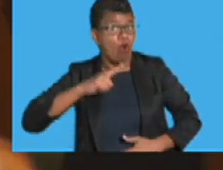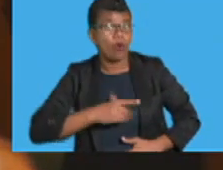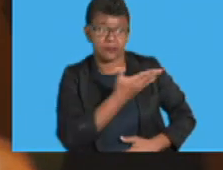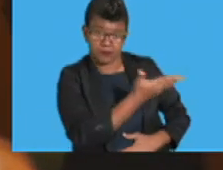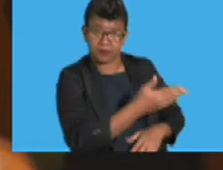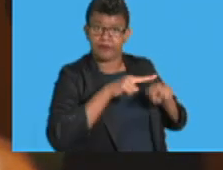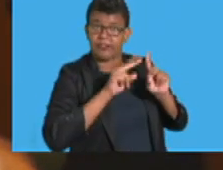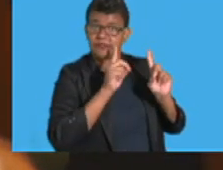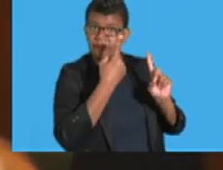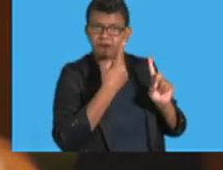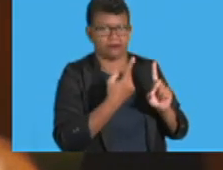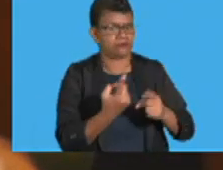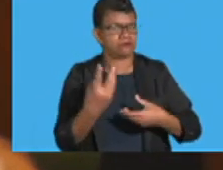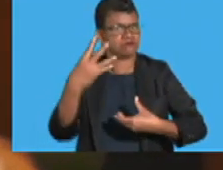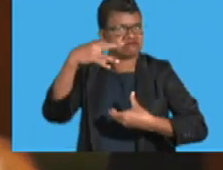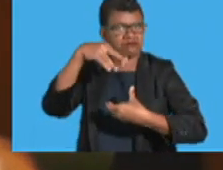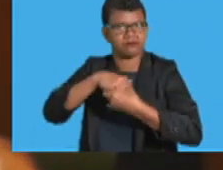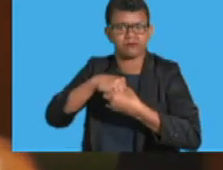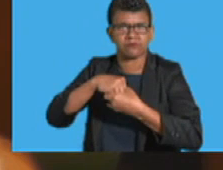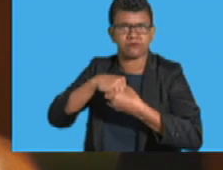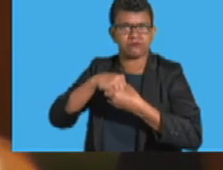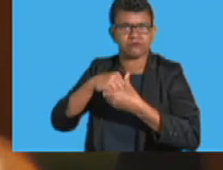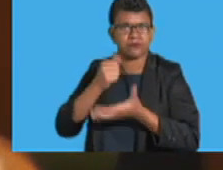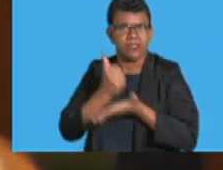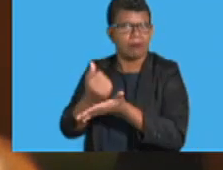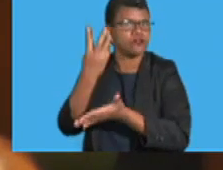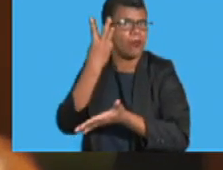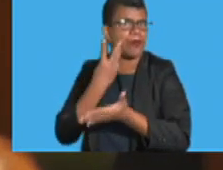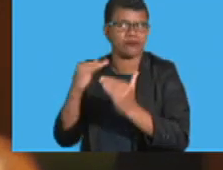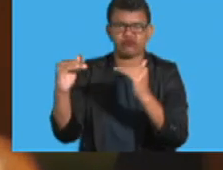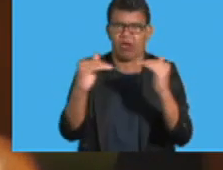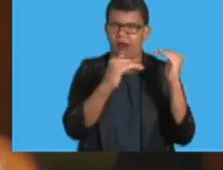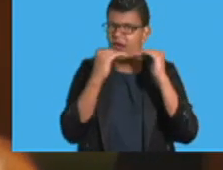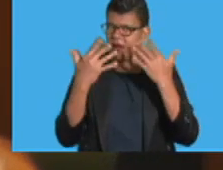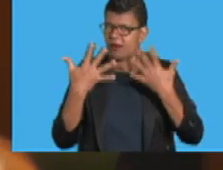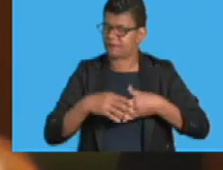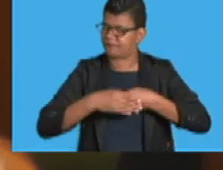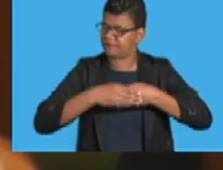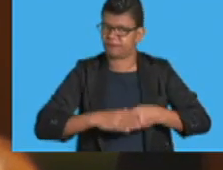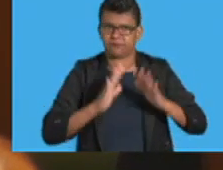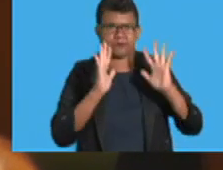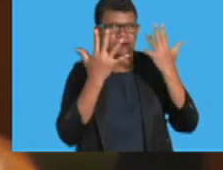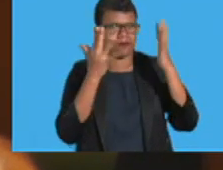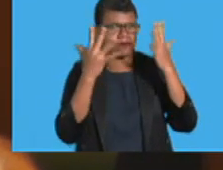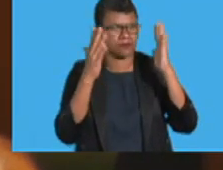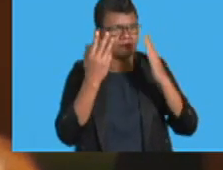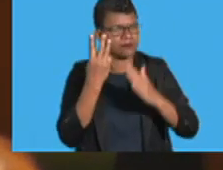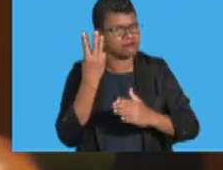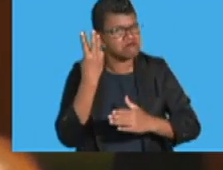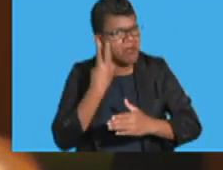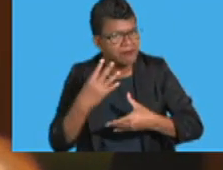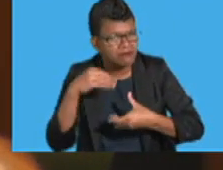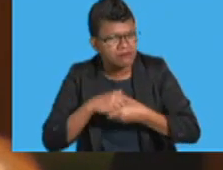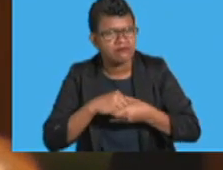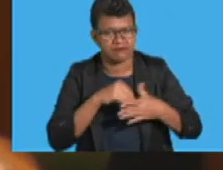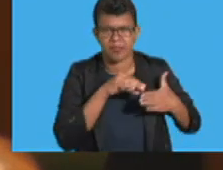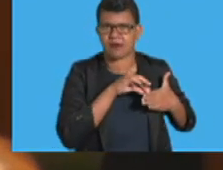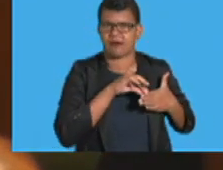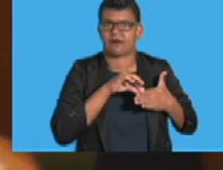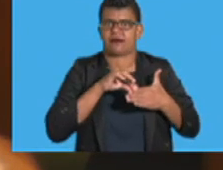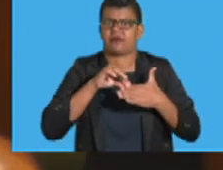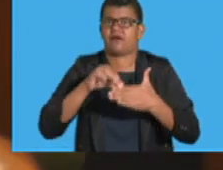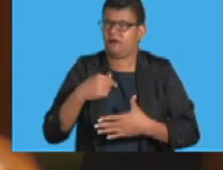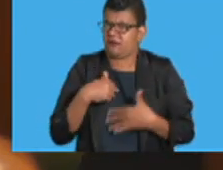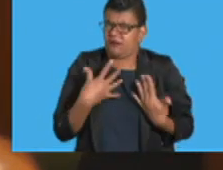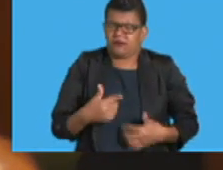First, our leaders, for their farsightedness in including women in leadership and our never-ending roles in this amazing